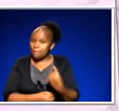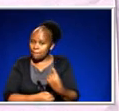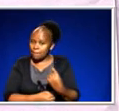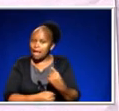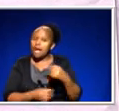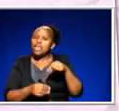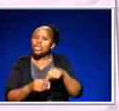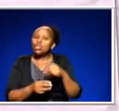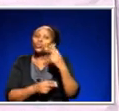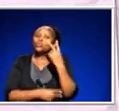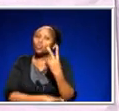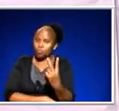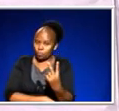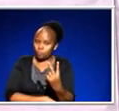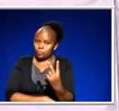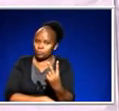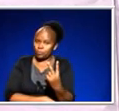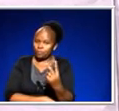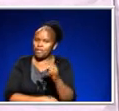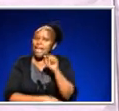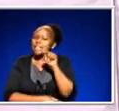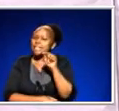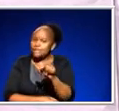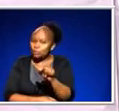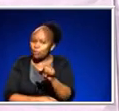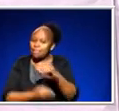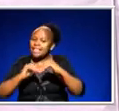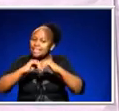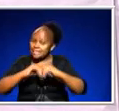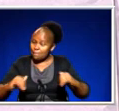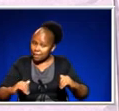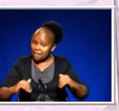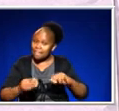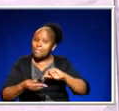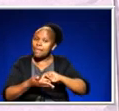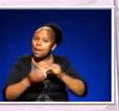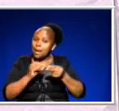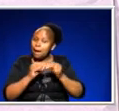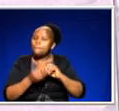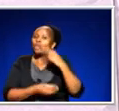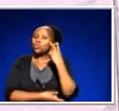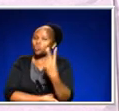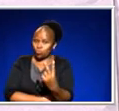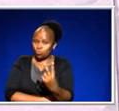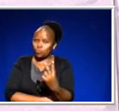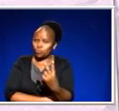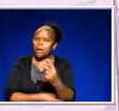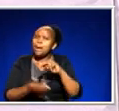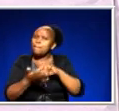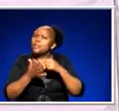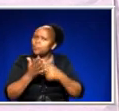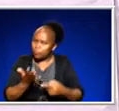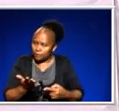into two. The decimal point separates the number into two,